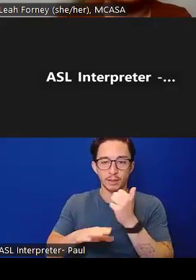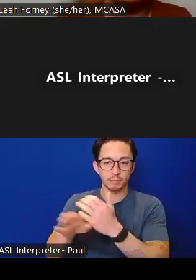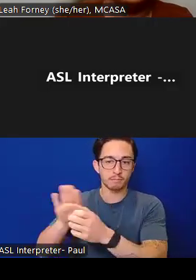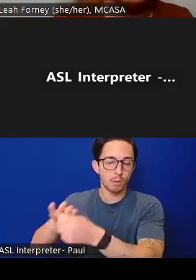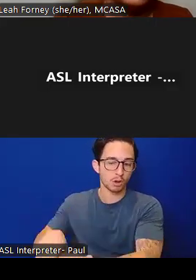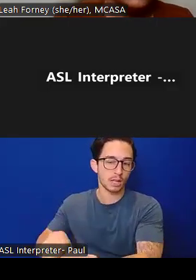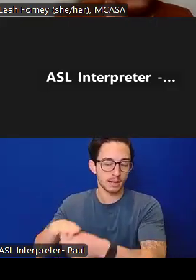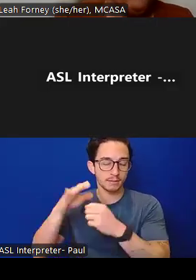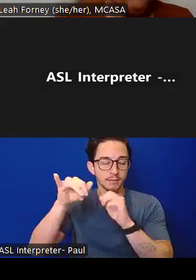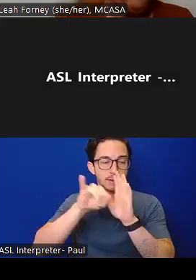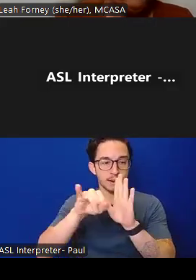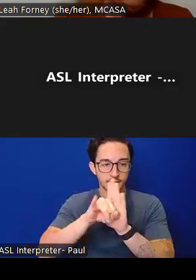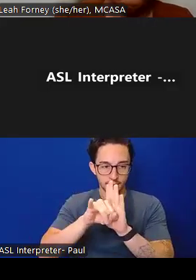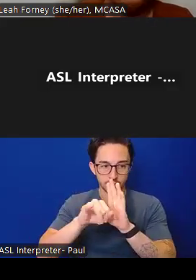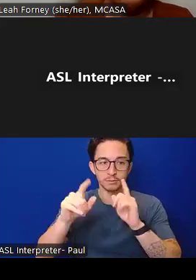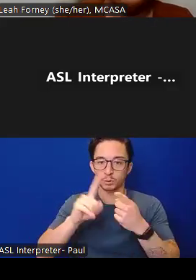from seeking services?